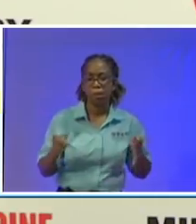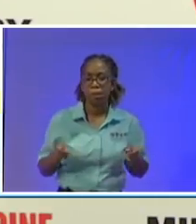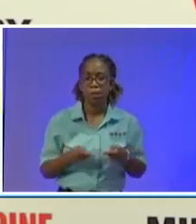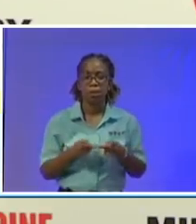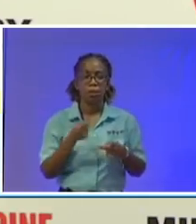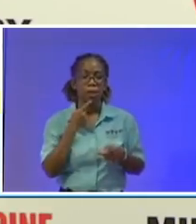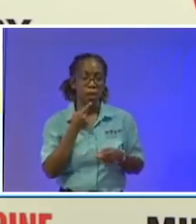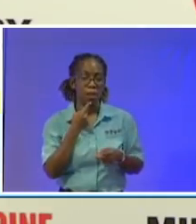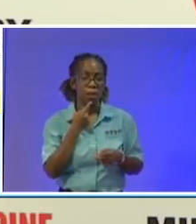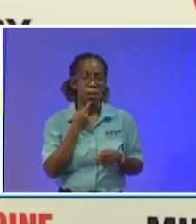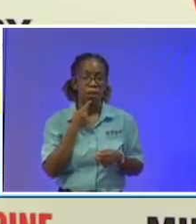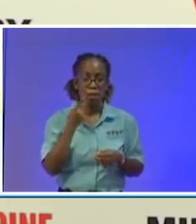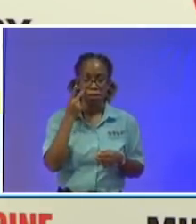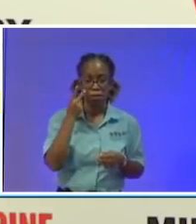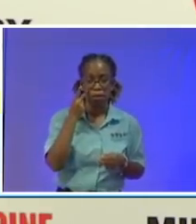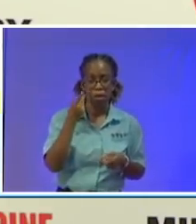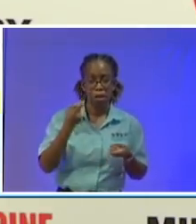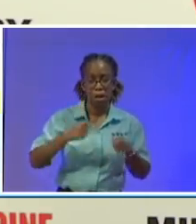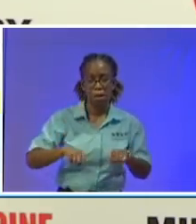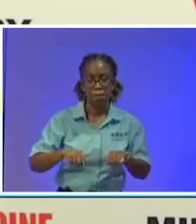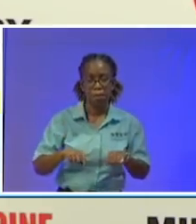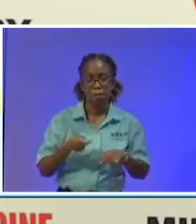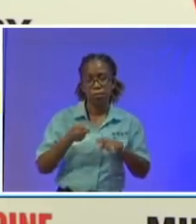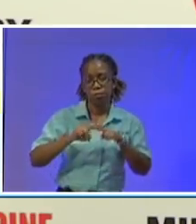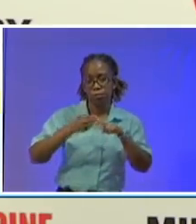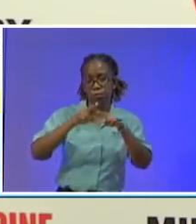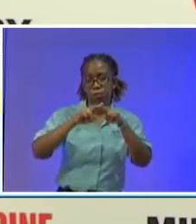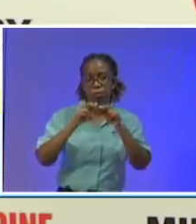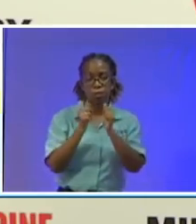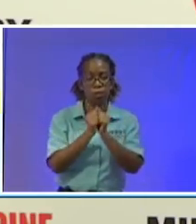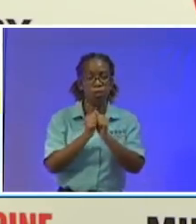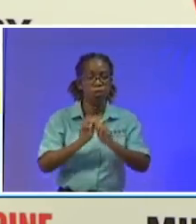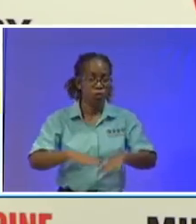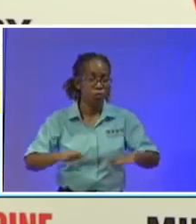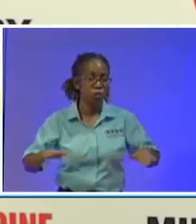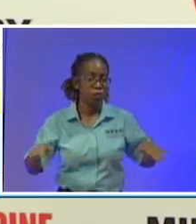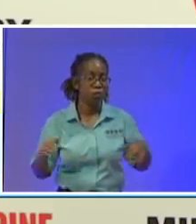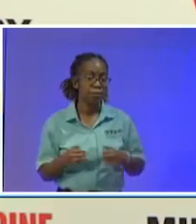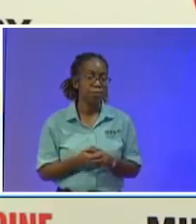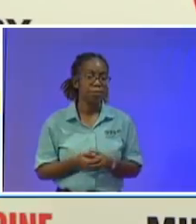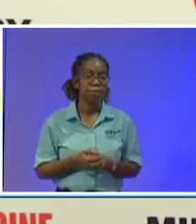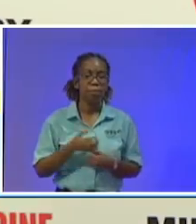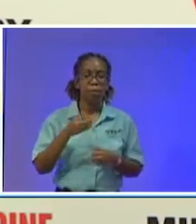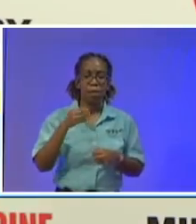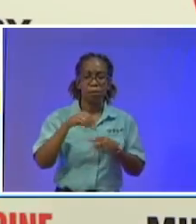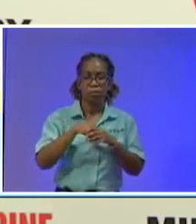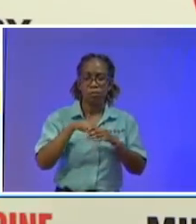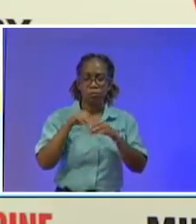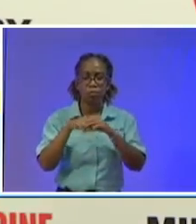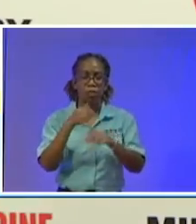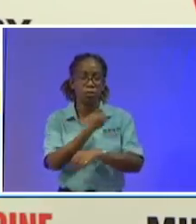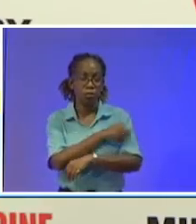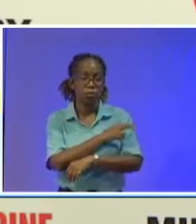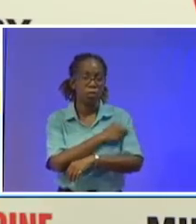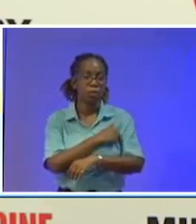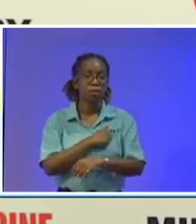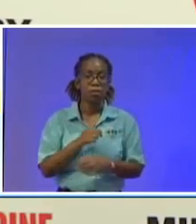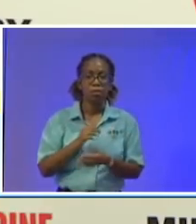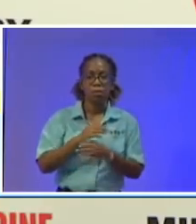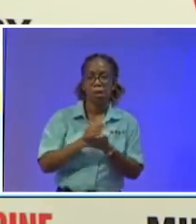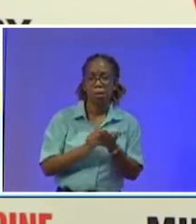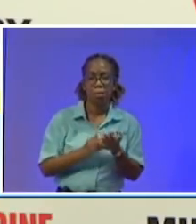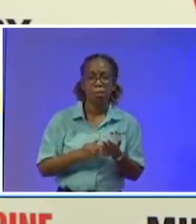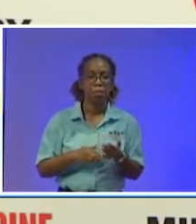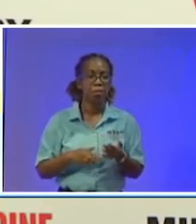of increased rates of infection amongst the children, and of course the sequelae of hospitalization and even deaths. You can't take a child